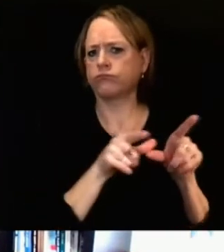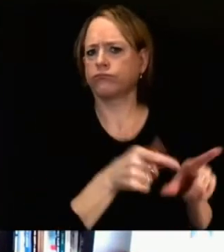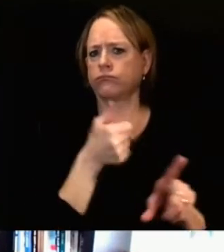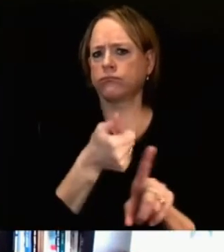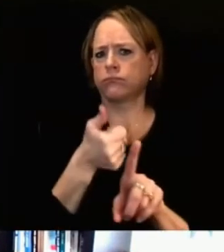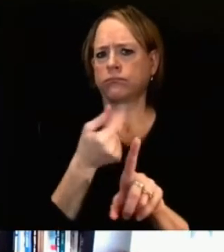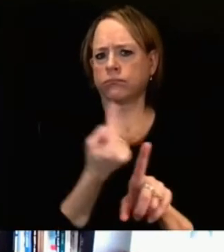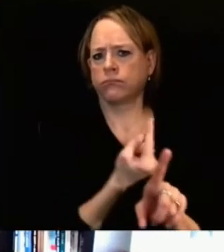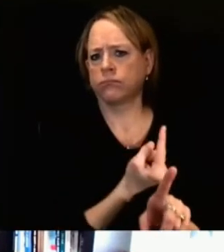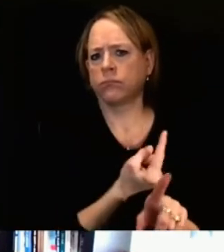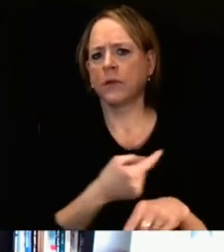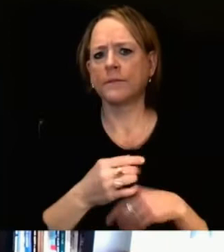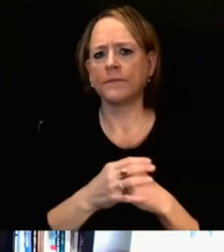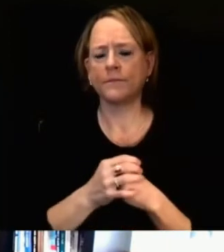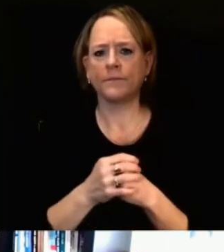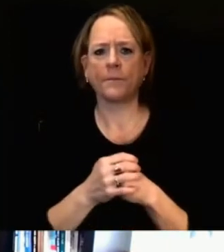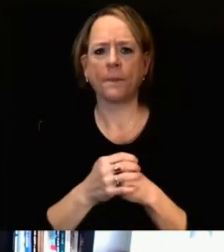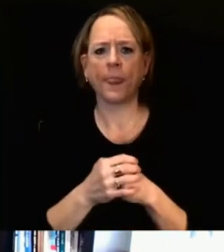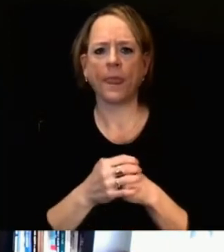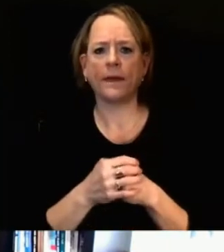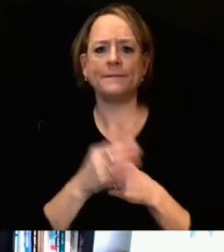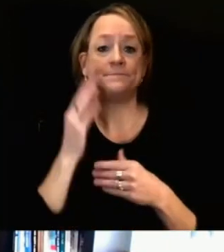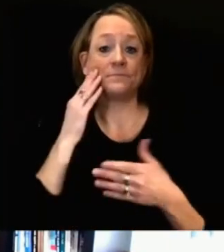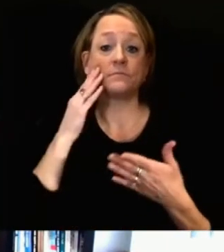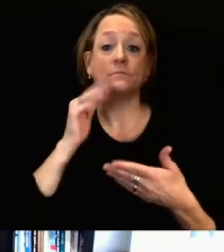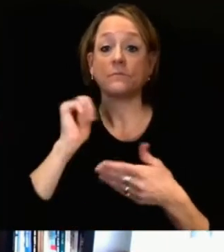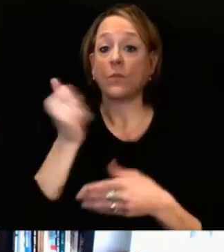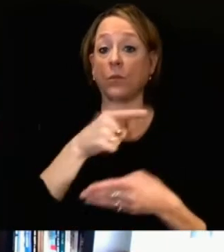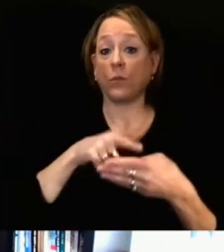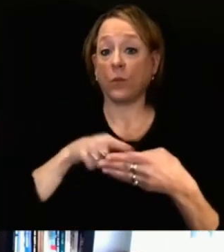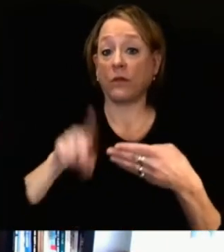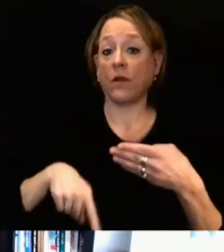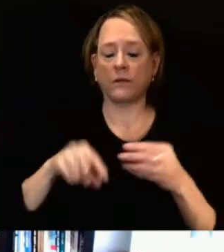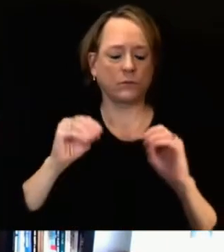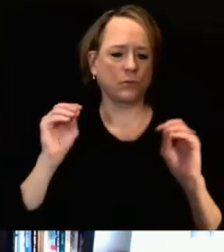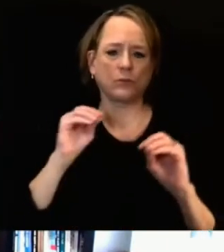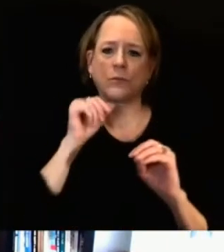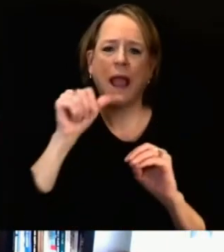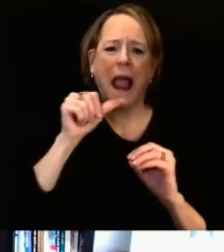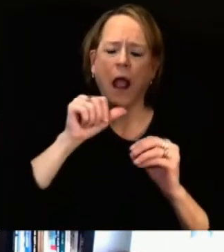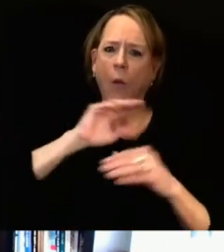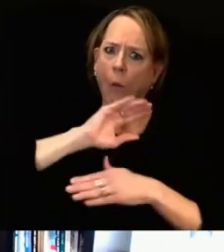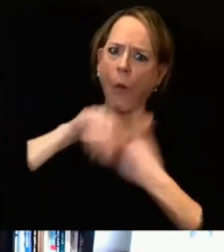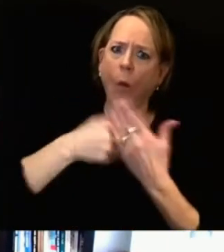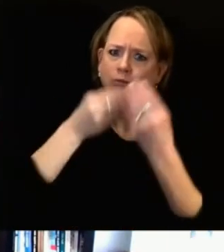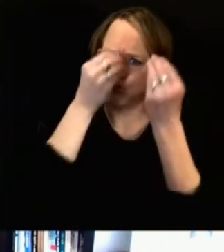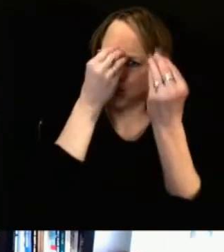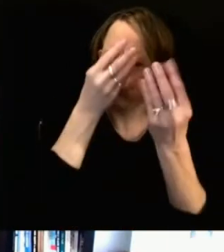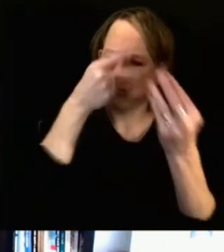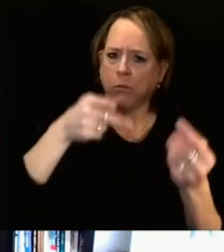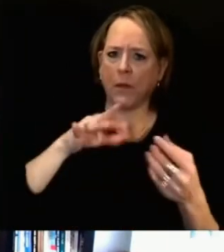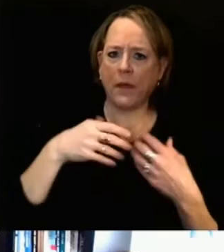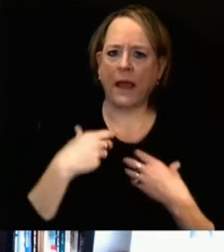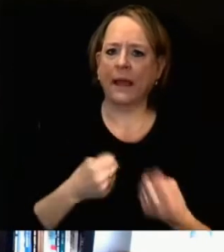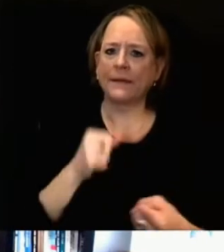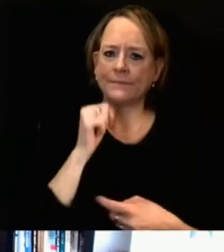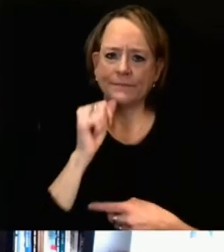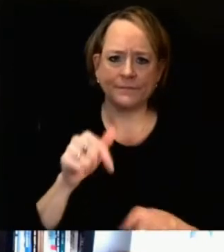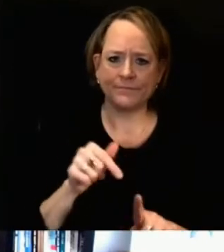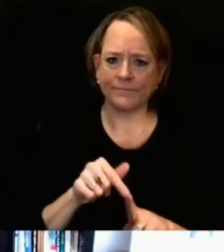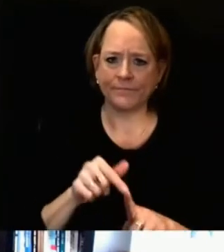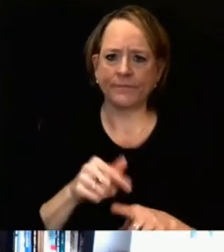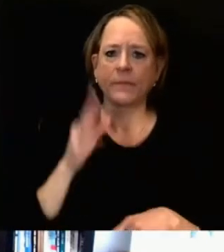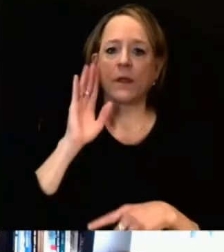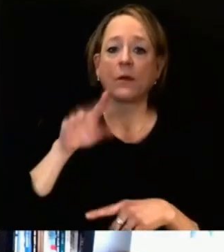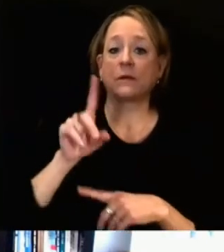health, so we are potentially having more cases than even the DHS numbers actually reflect. But I